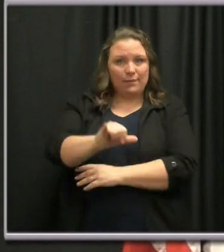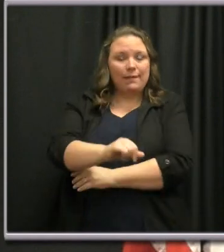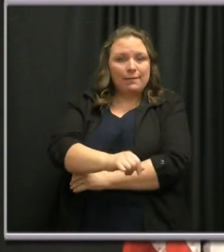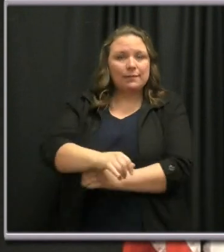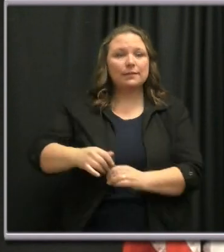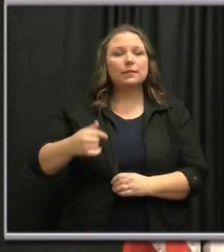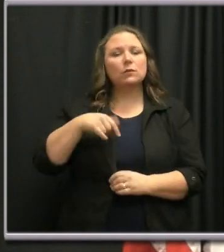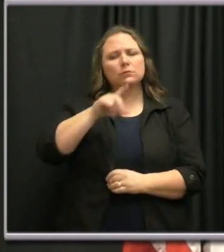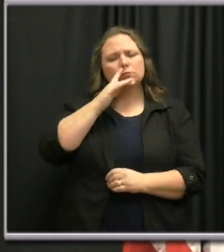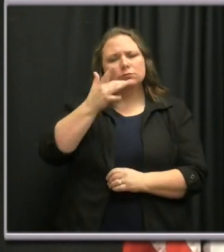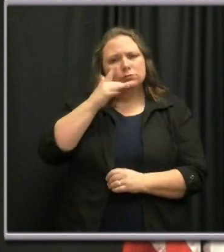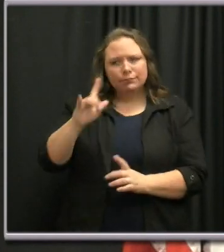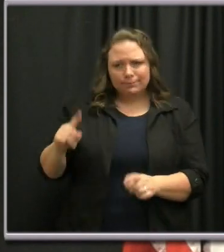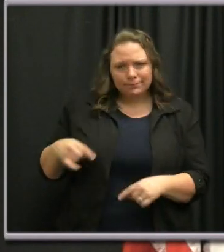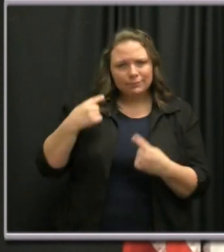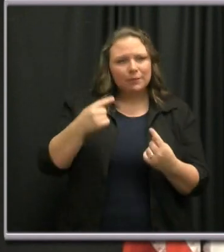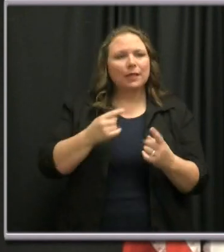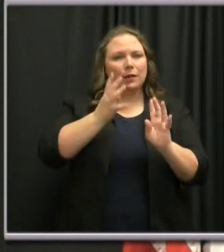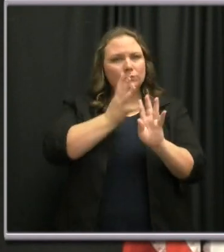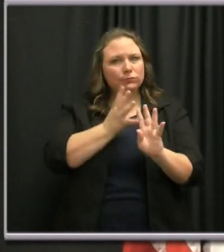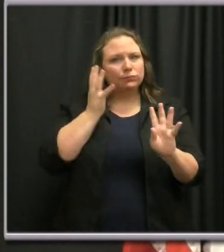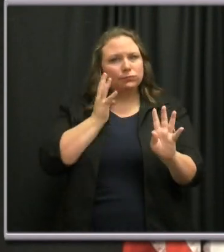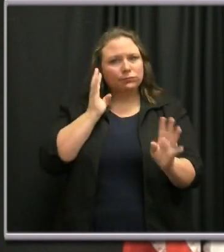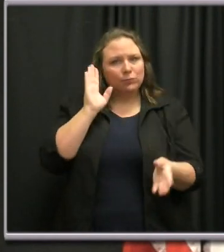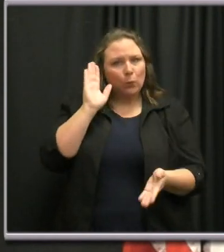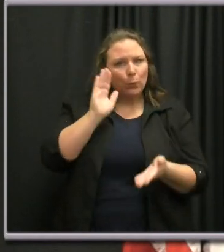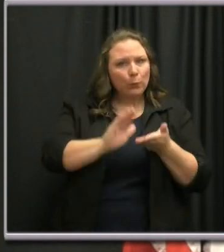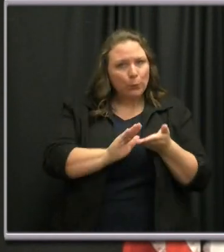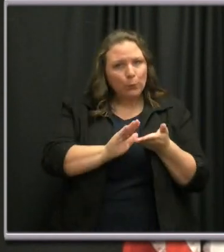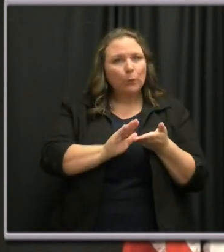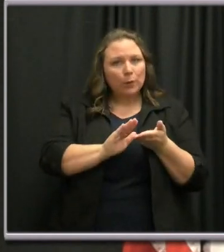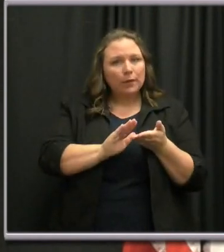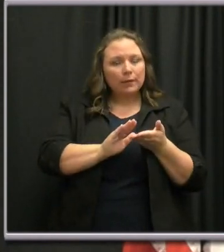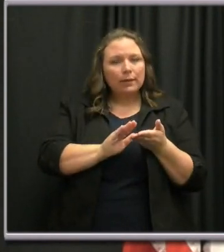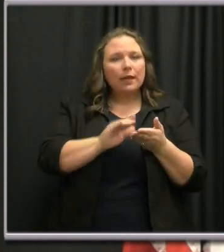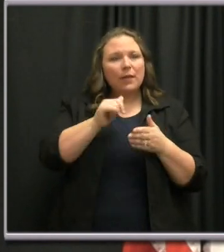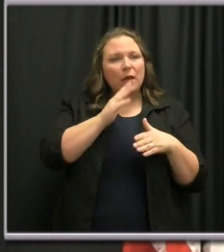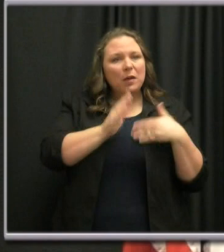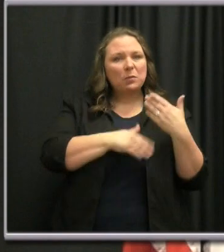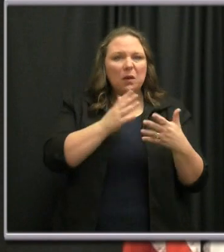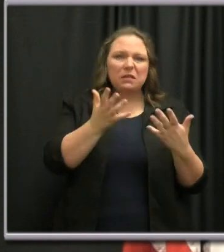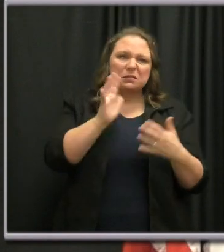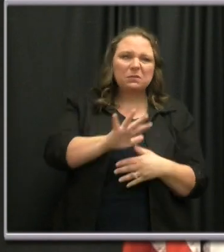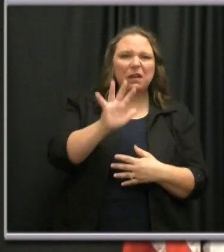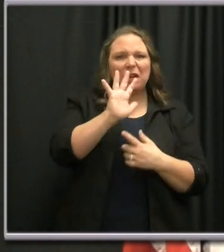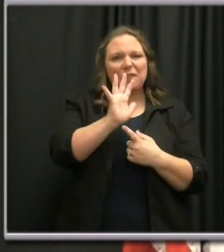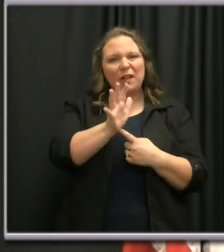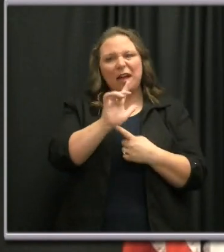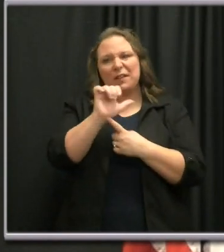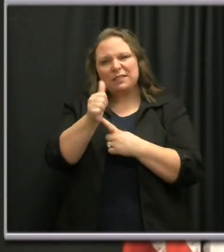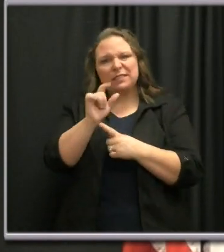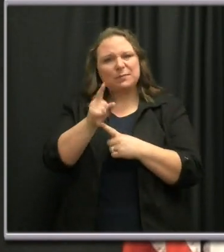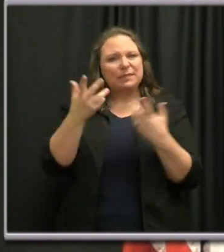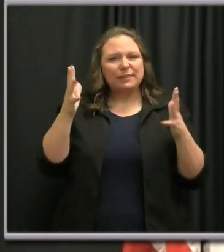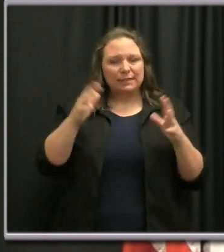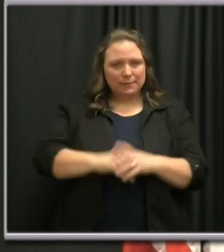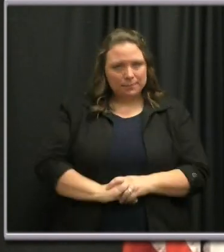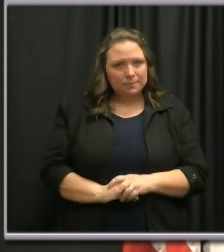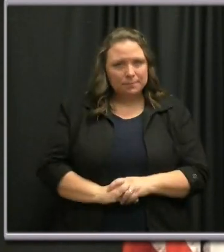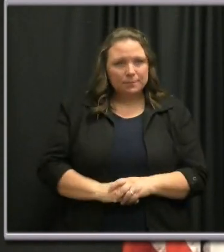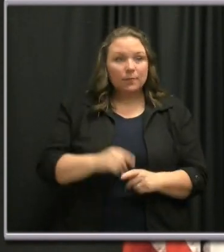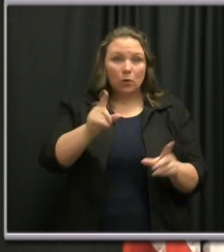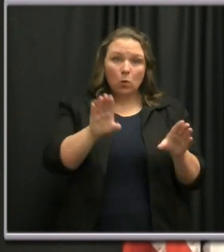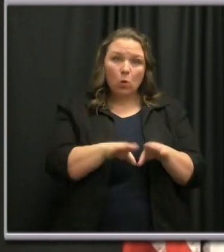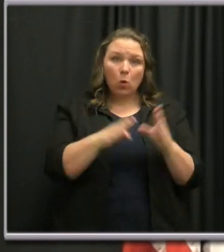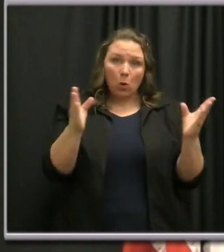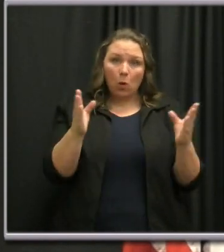We've been fortunate that our wait times have been very low, and the process takes about 5 or 10 minutes to complete. Since opening on